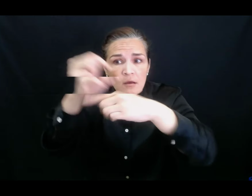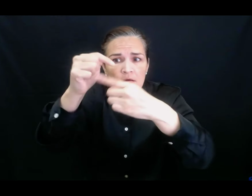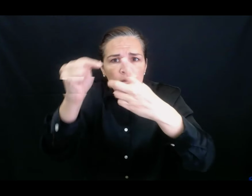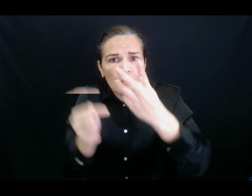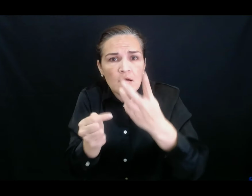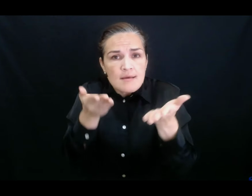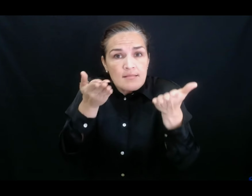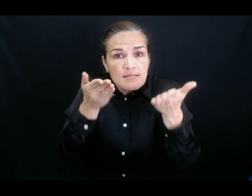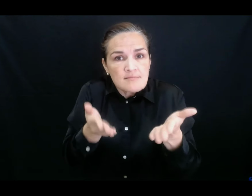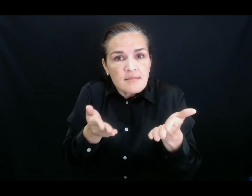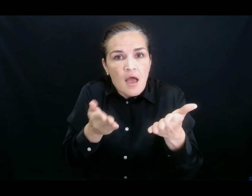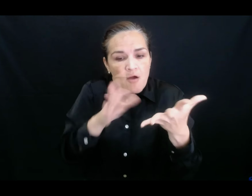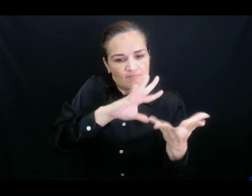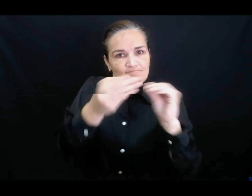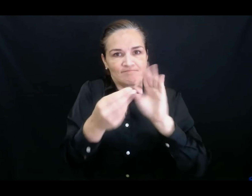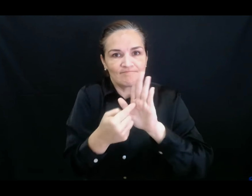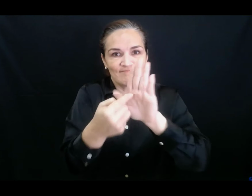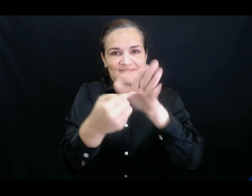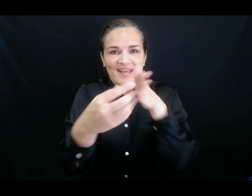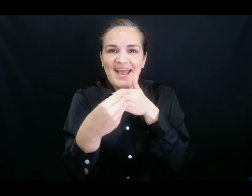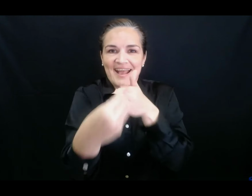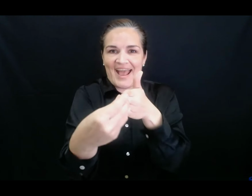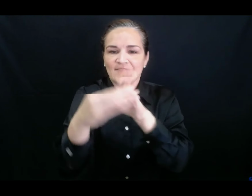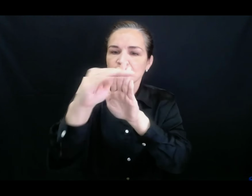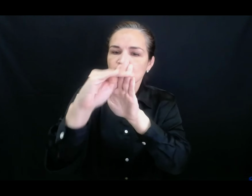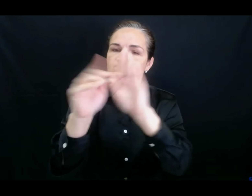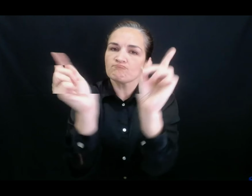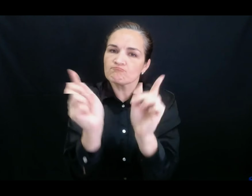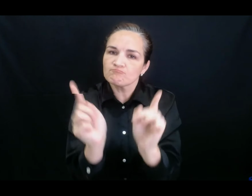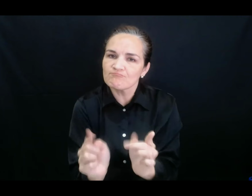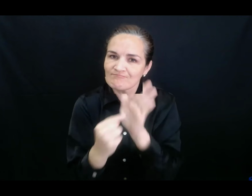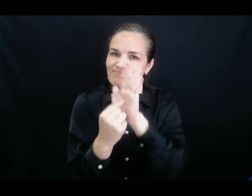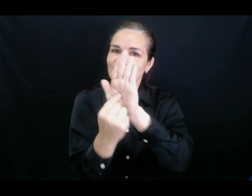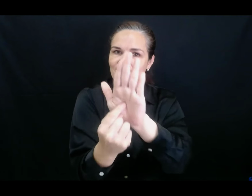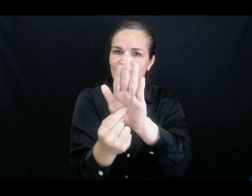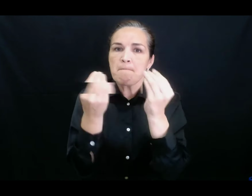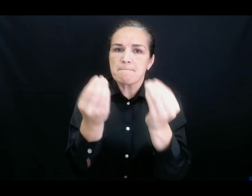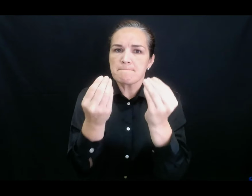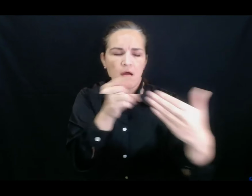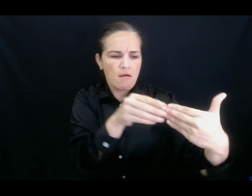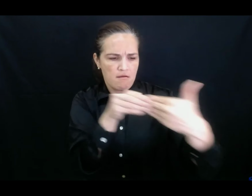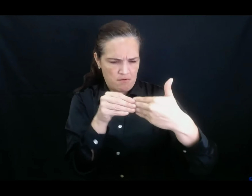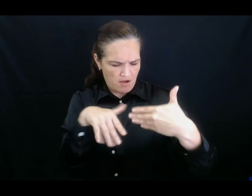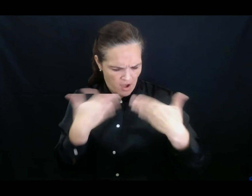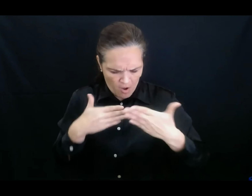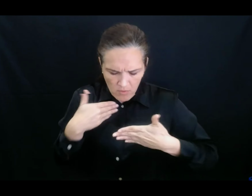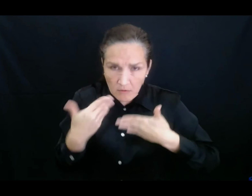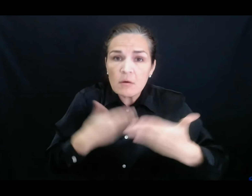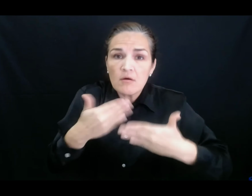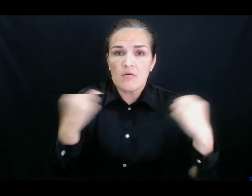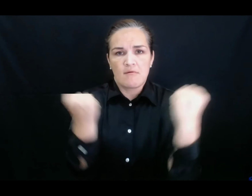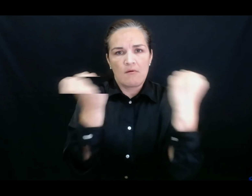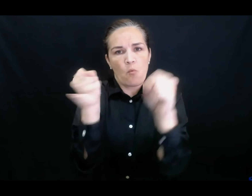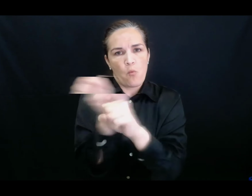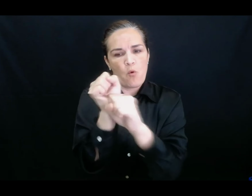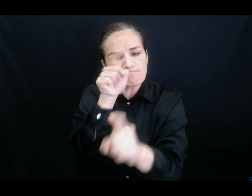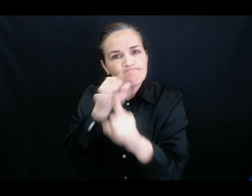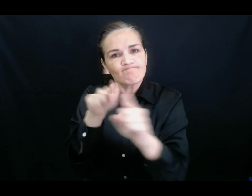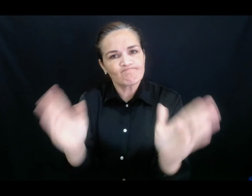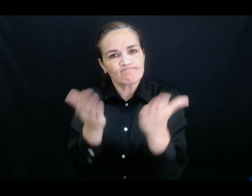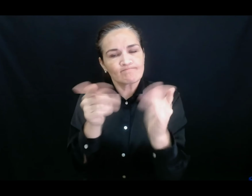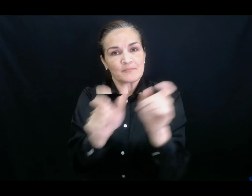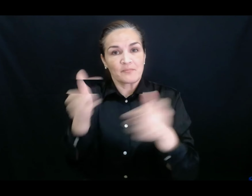adapted to this very practical guide, which we will present today, the Health Equity for Persons with Disabilities Guide for Action. The